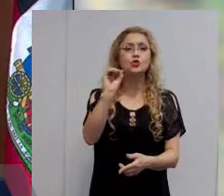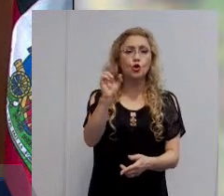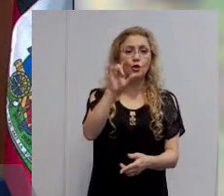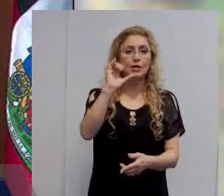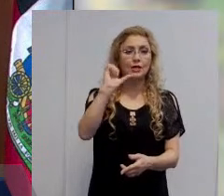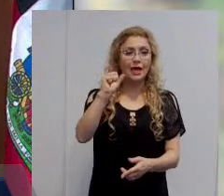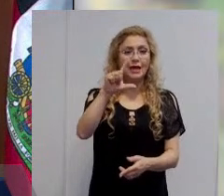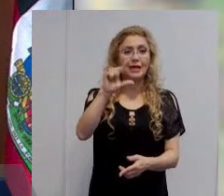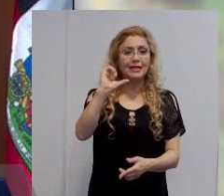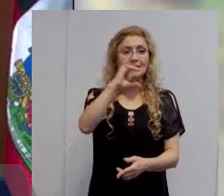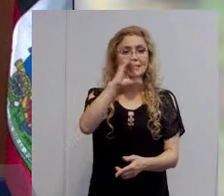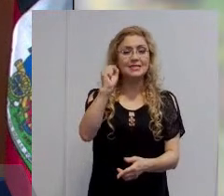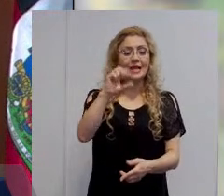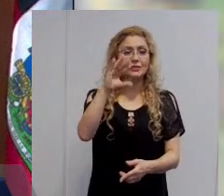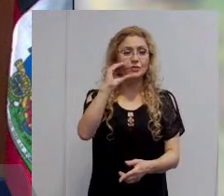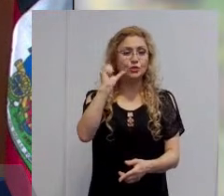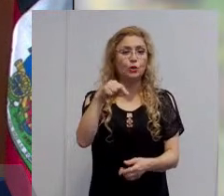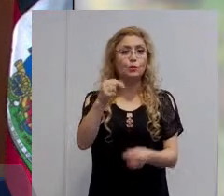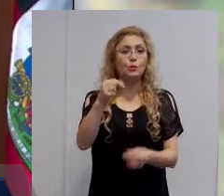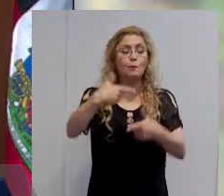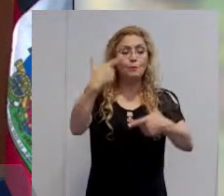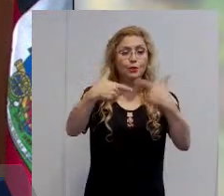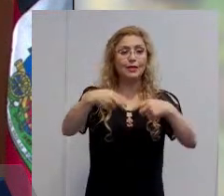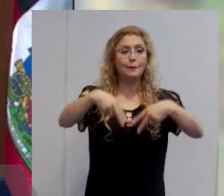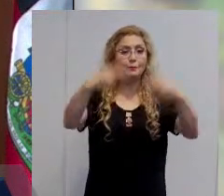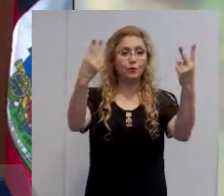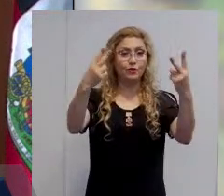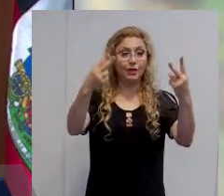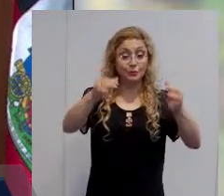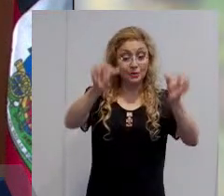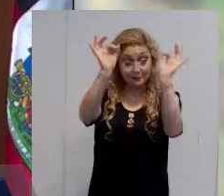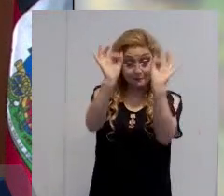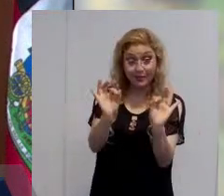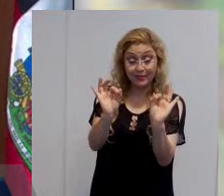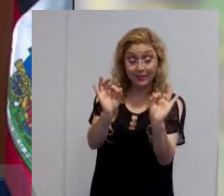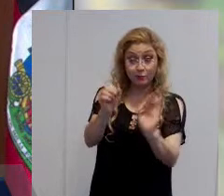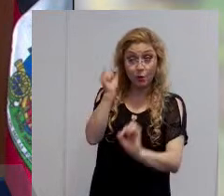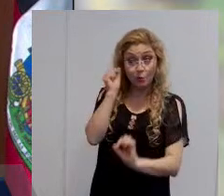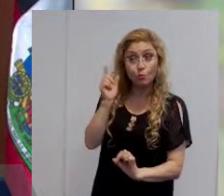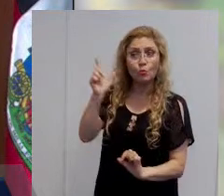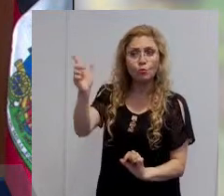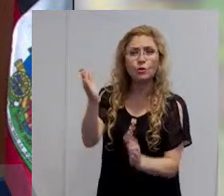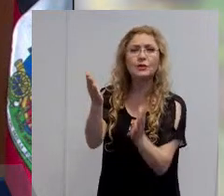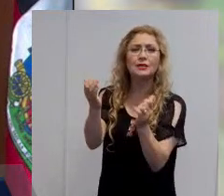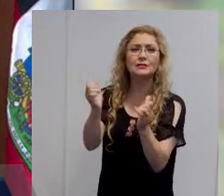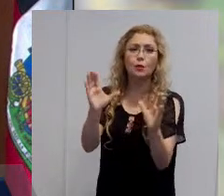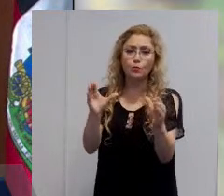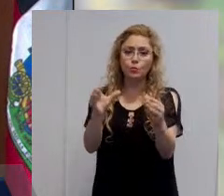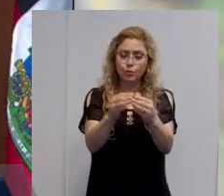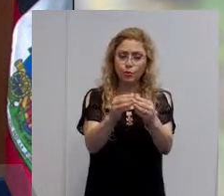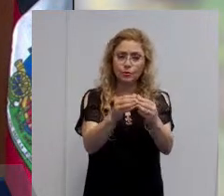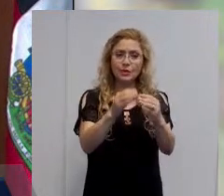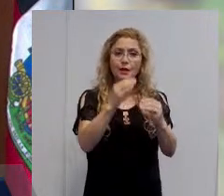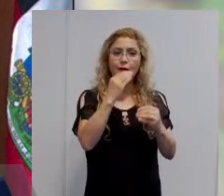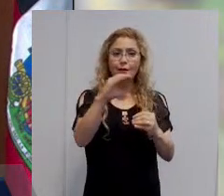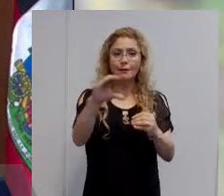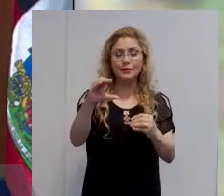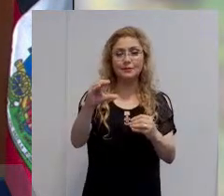territorialization of public policy, to be efficient and actively listening to peasant organizations.